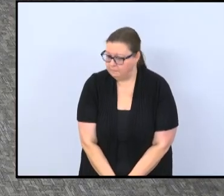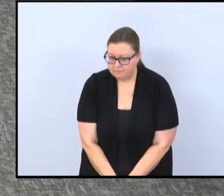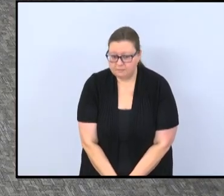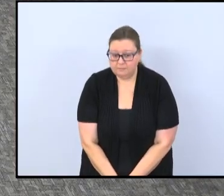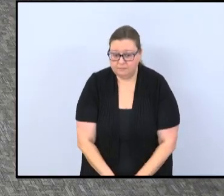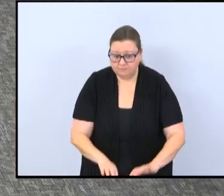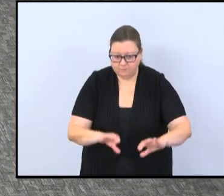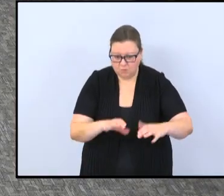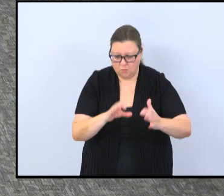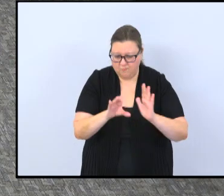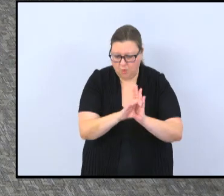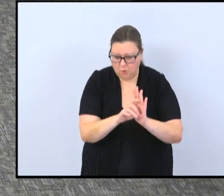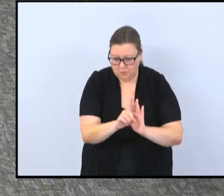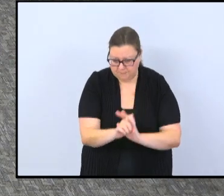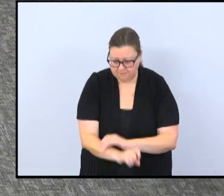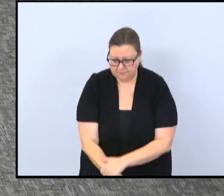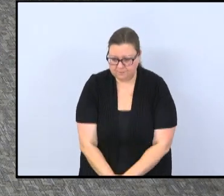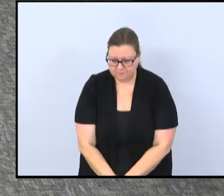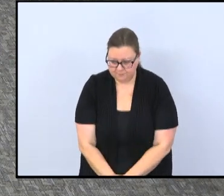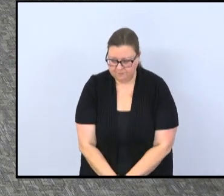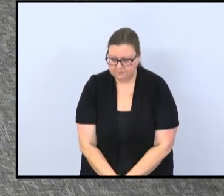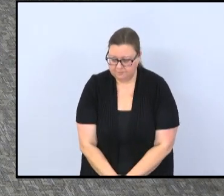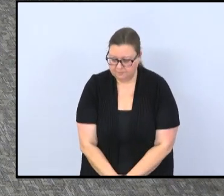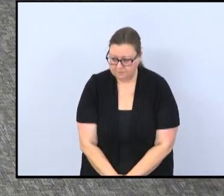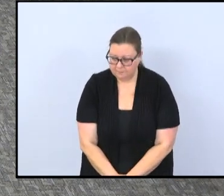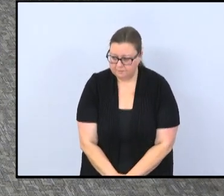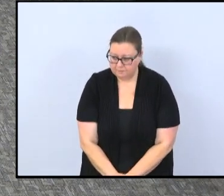We're going to take a group photo in the middle, please.